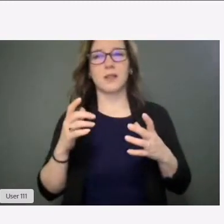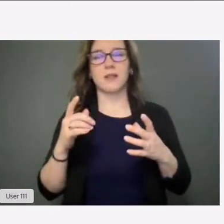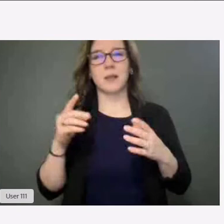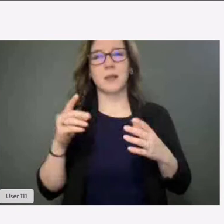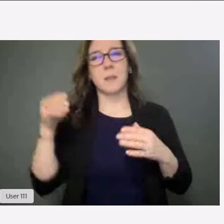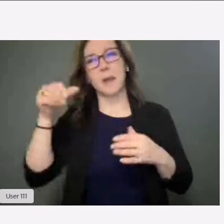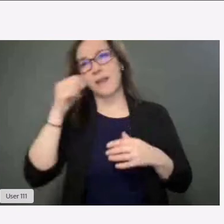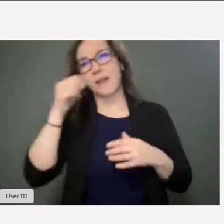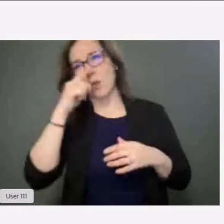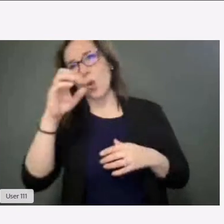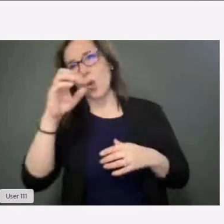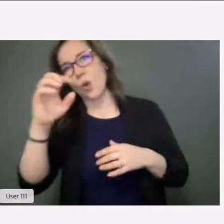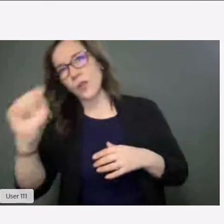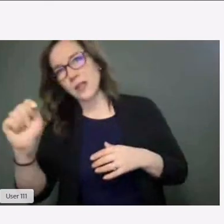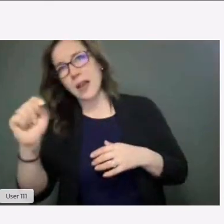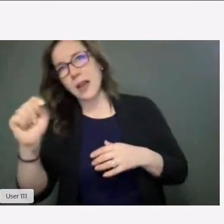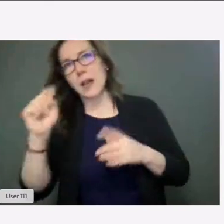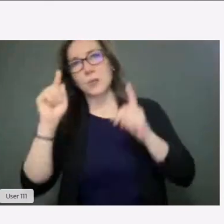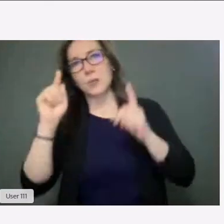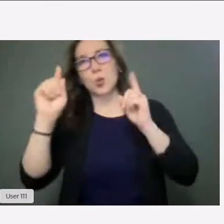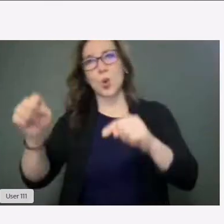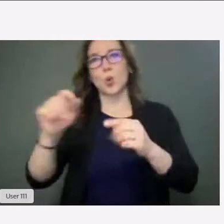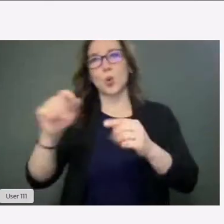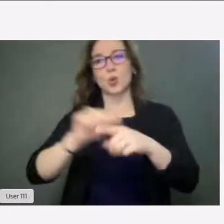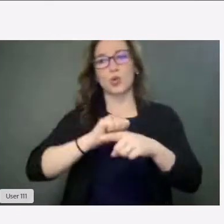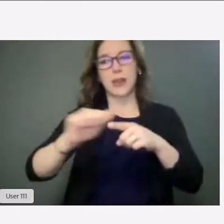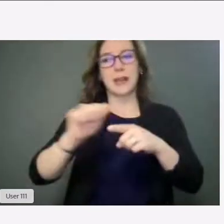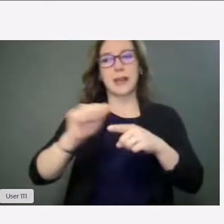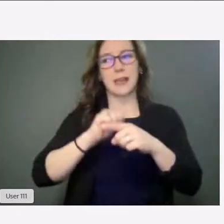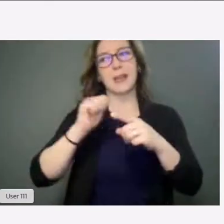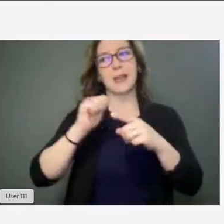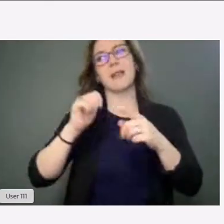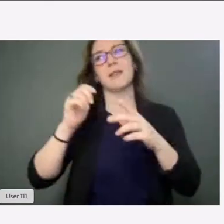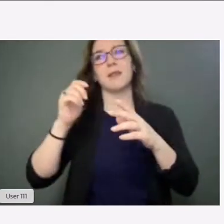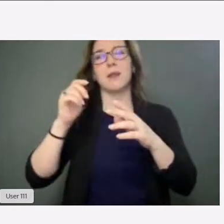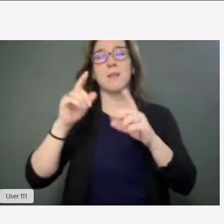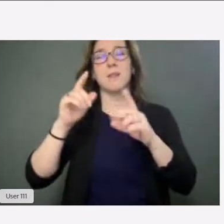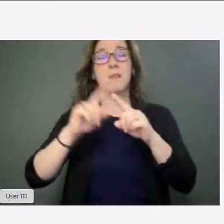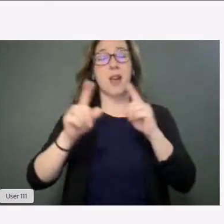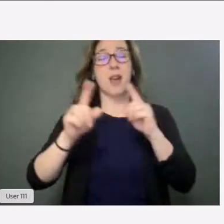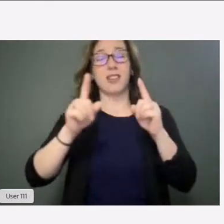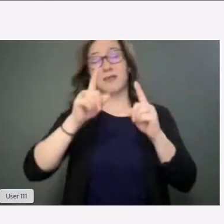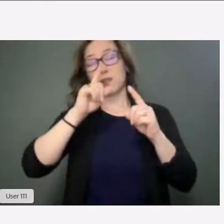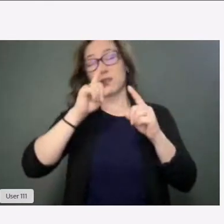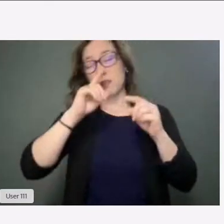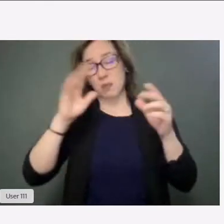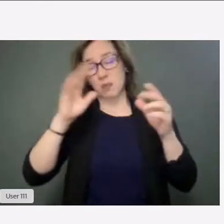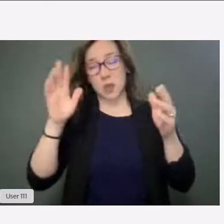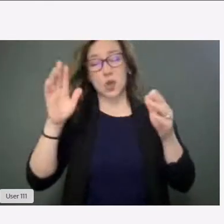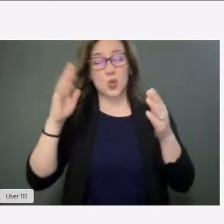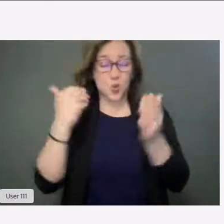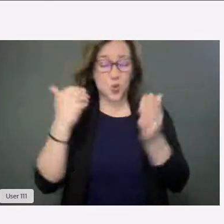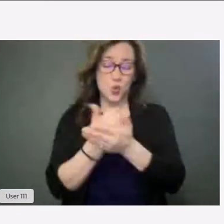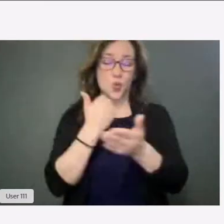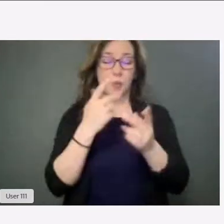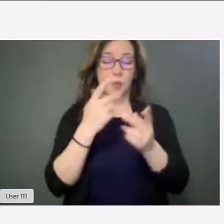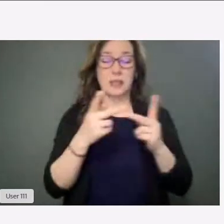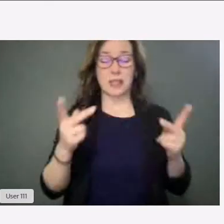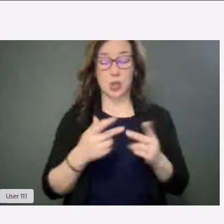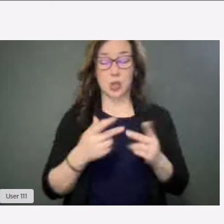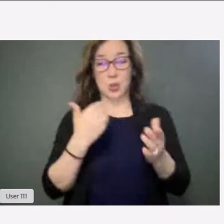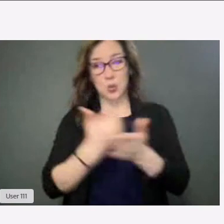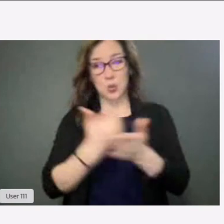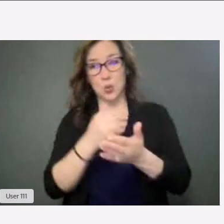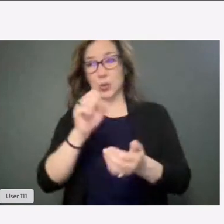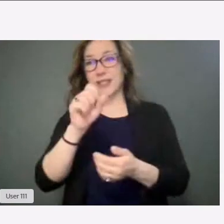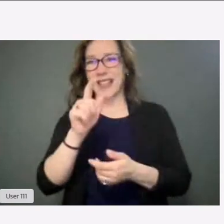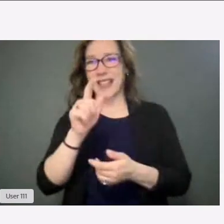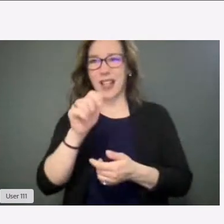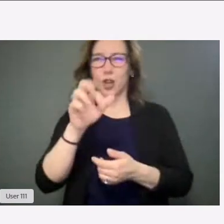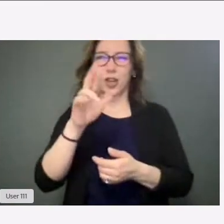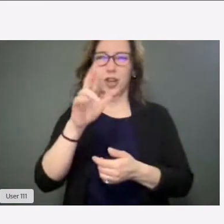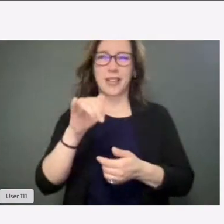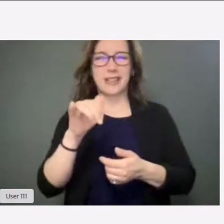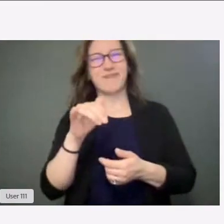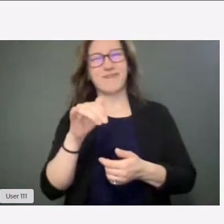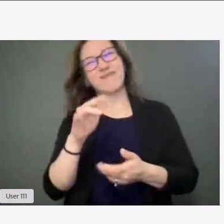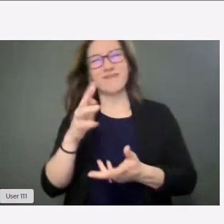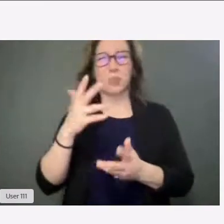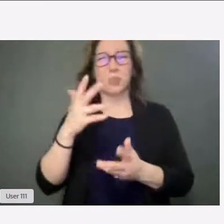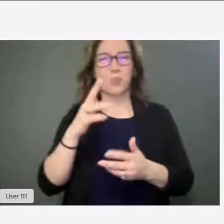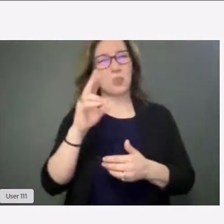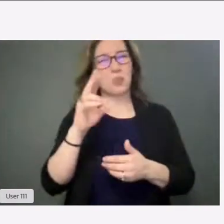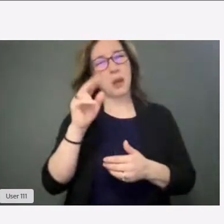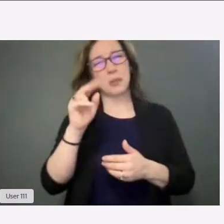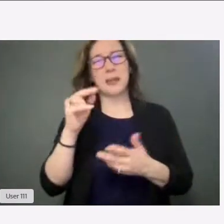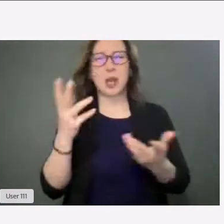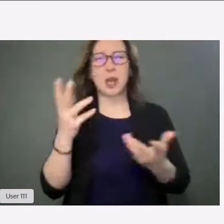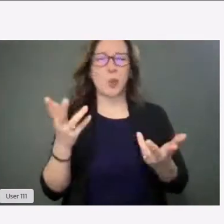for overtime for folks to attend training, you know, things of that nature. But for purely new positions, new salaries, that's likely